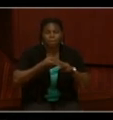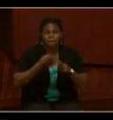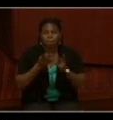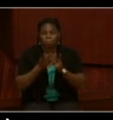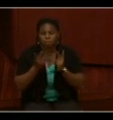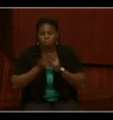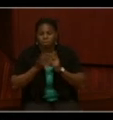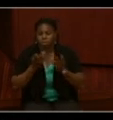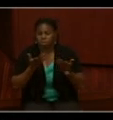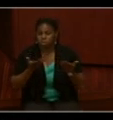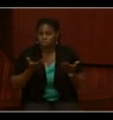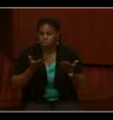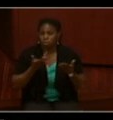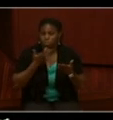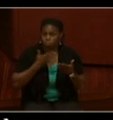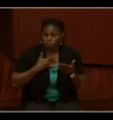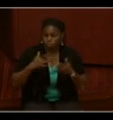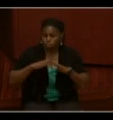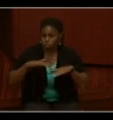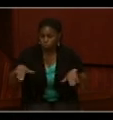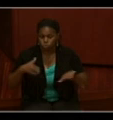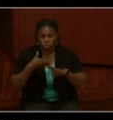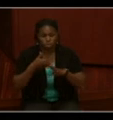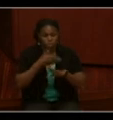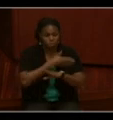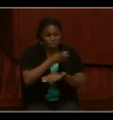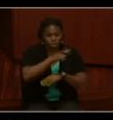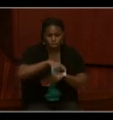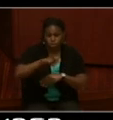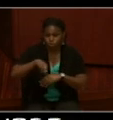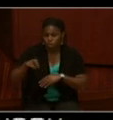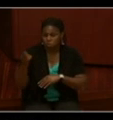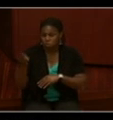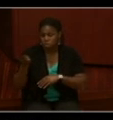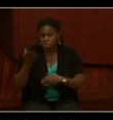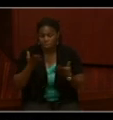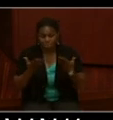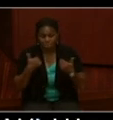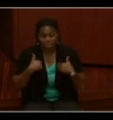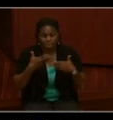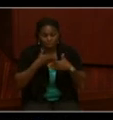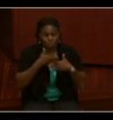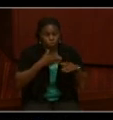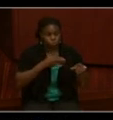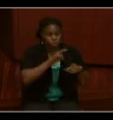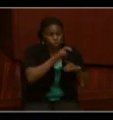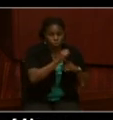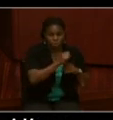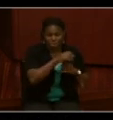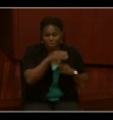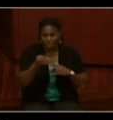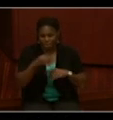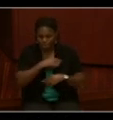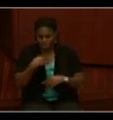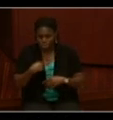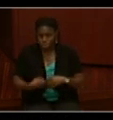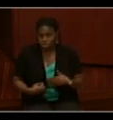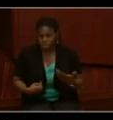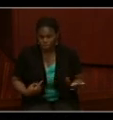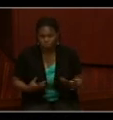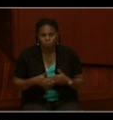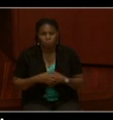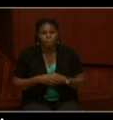their children, any sort of previous travel history that they may have had between the U.S. and China, and the descriptions of